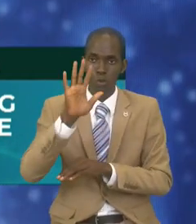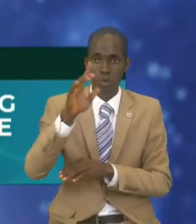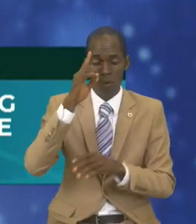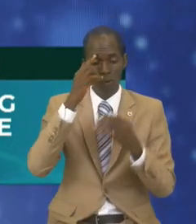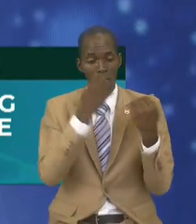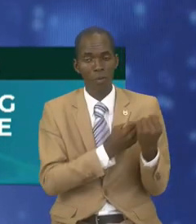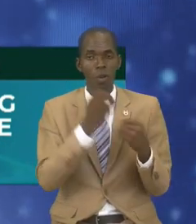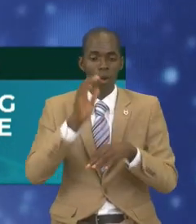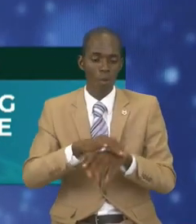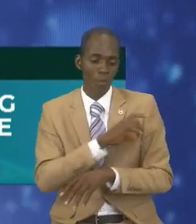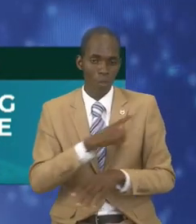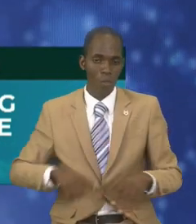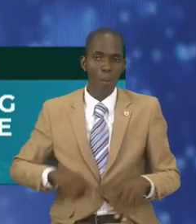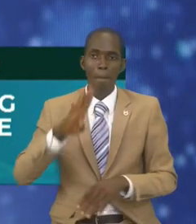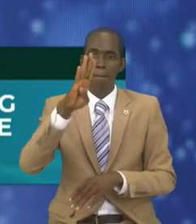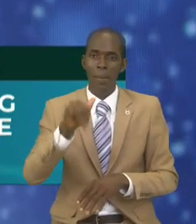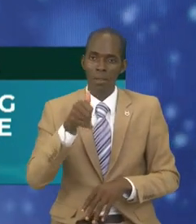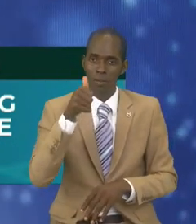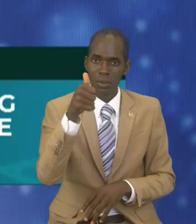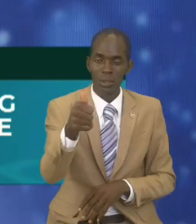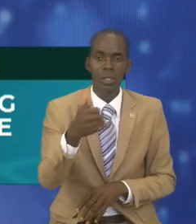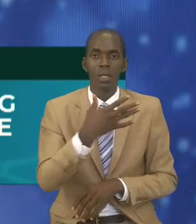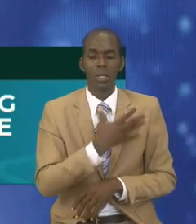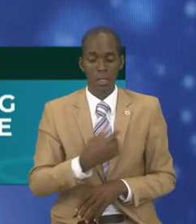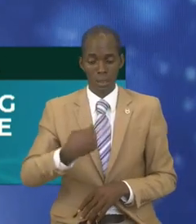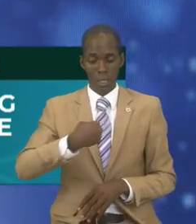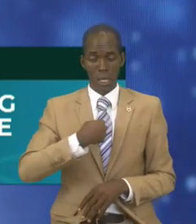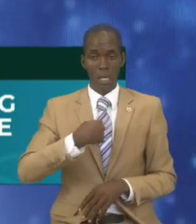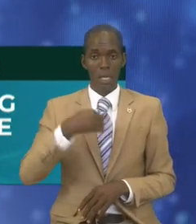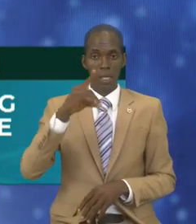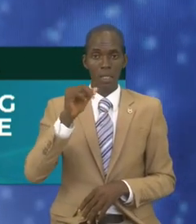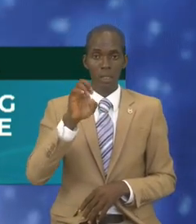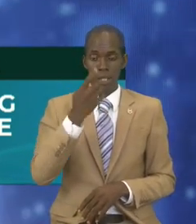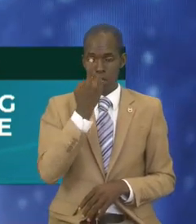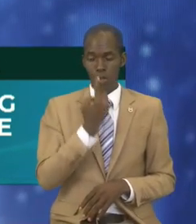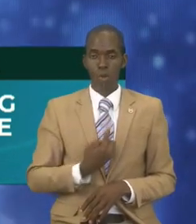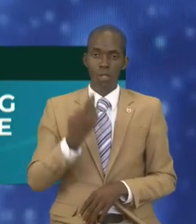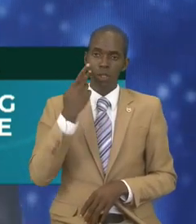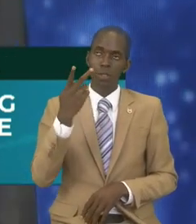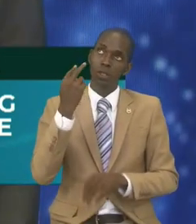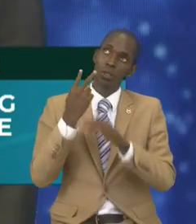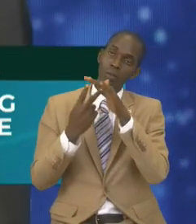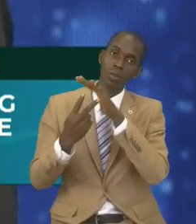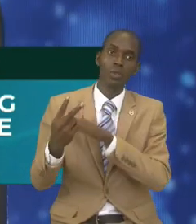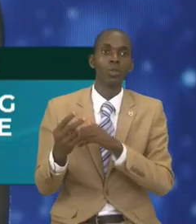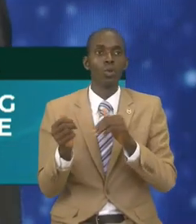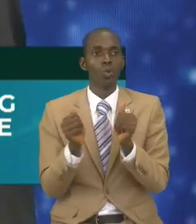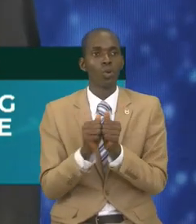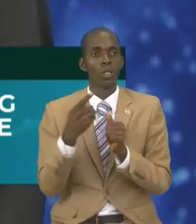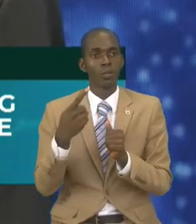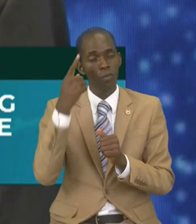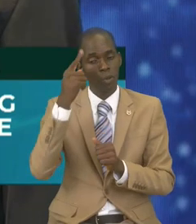by yourself. And I, Daniel, alone saw the vision, for the men that were with me